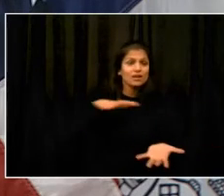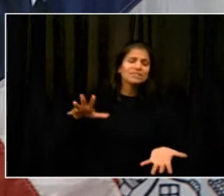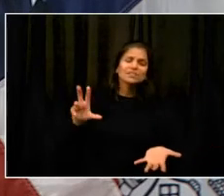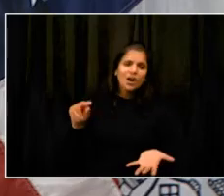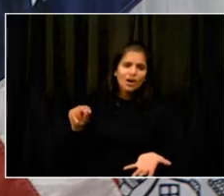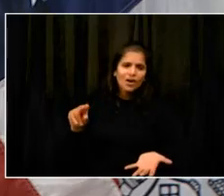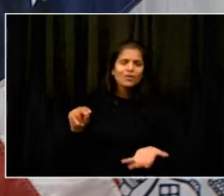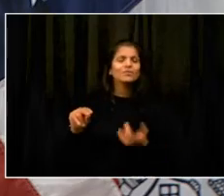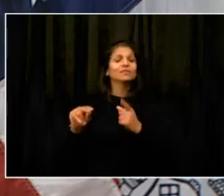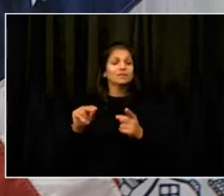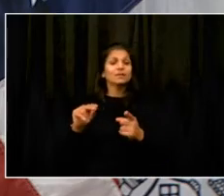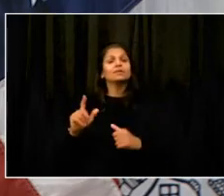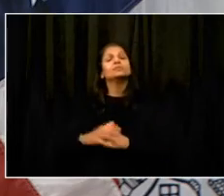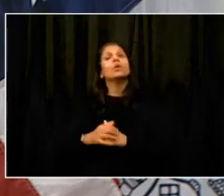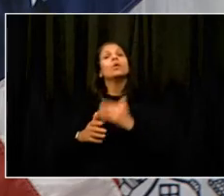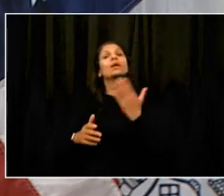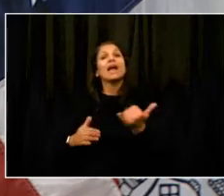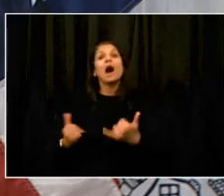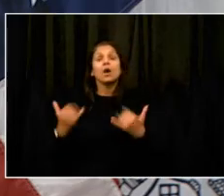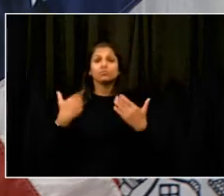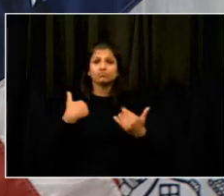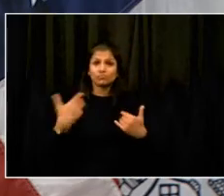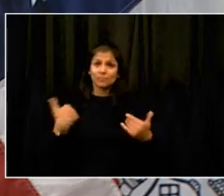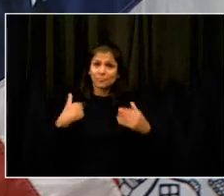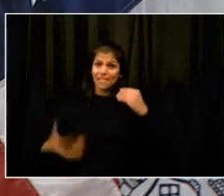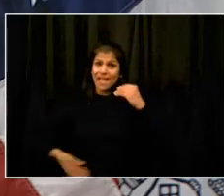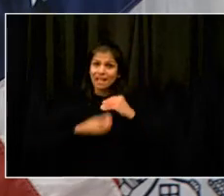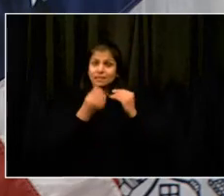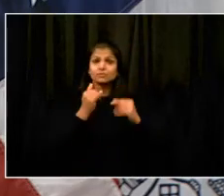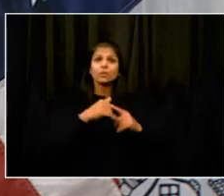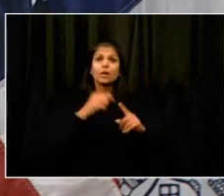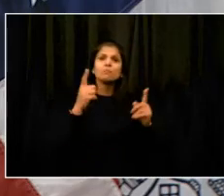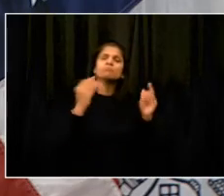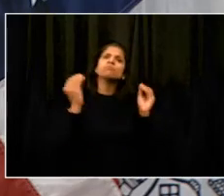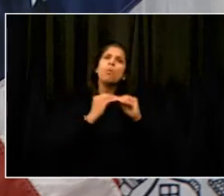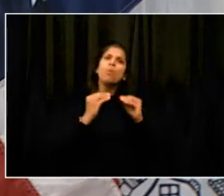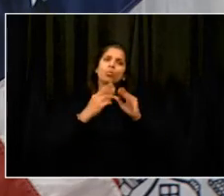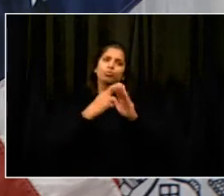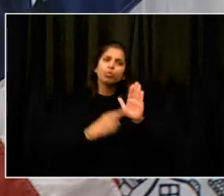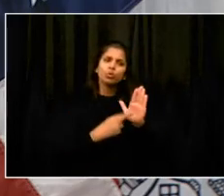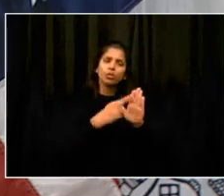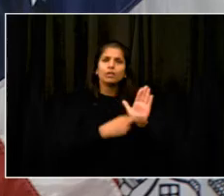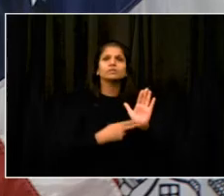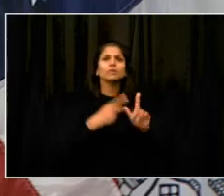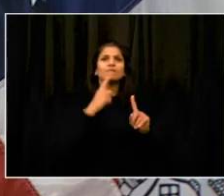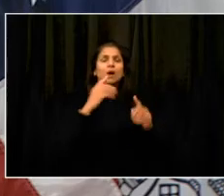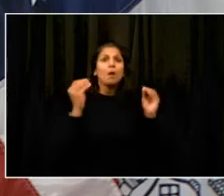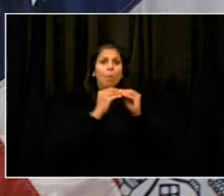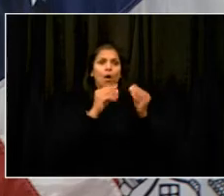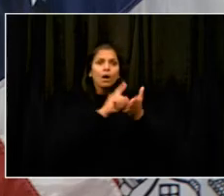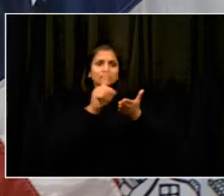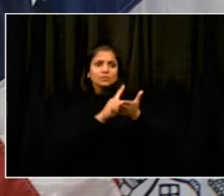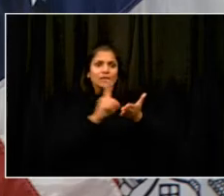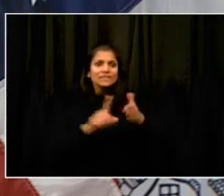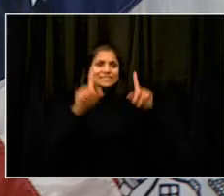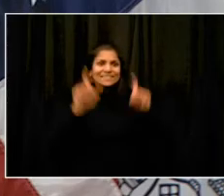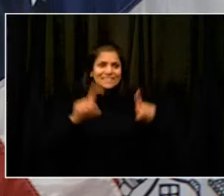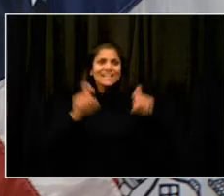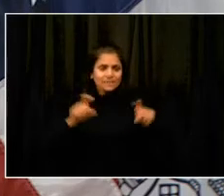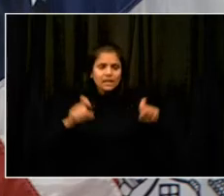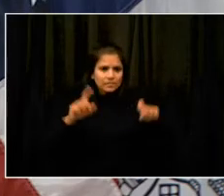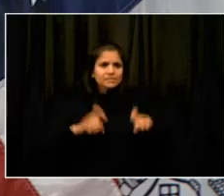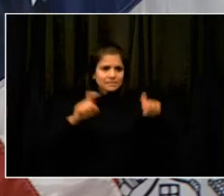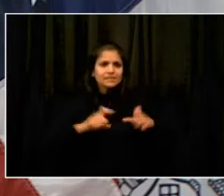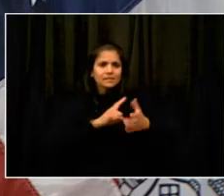form. This, again, just takes us even higher up the ladder of safety. So I fully believe, Henry, the schools are going to have a reality different